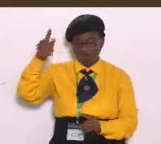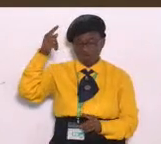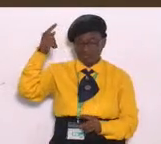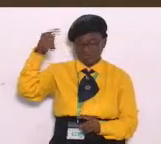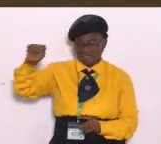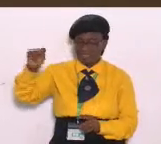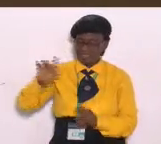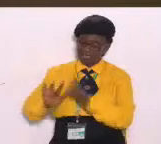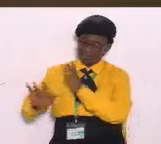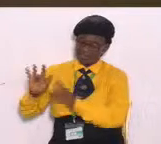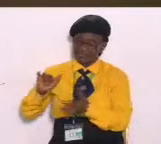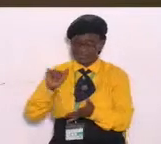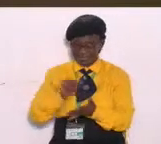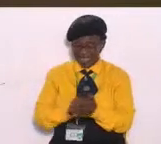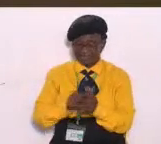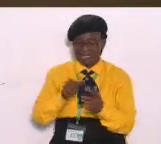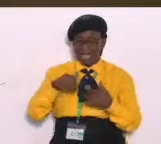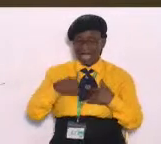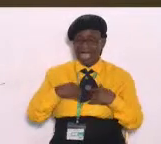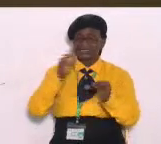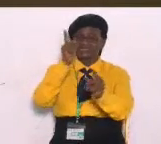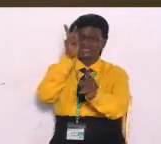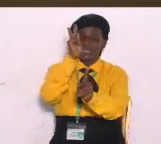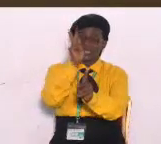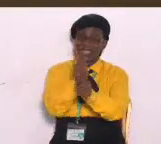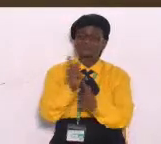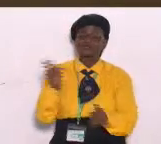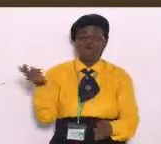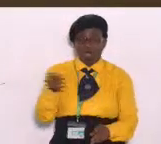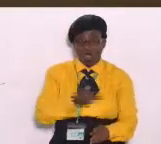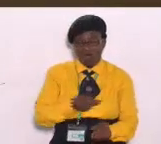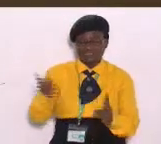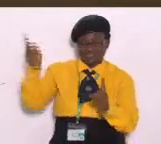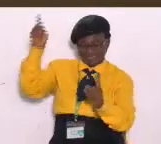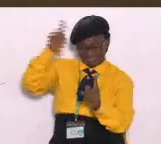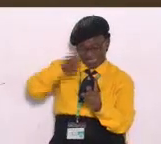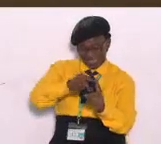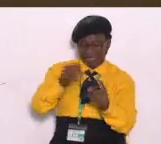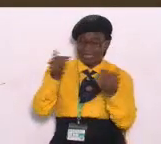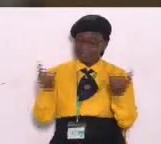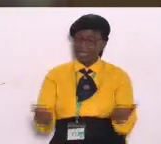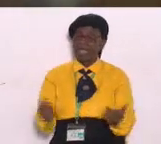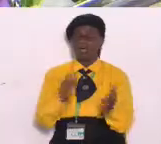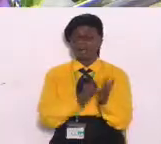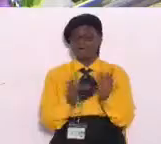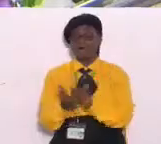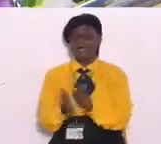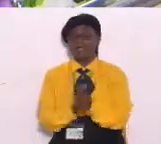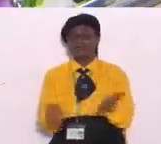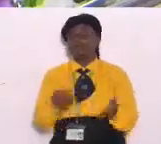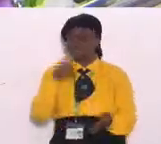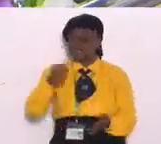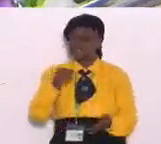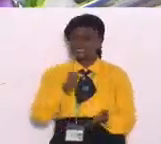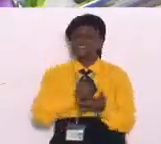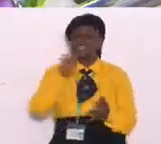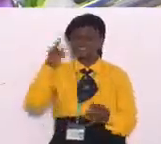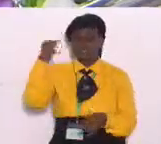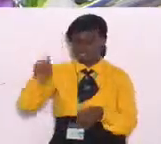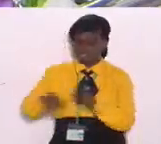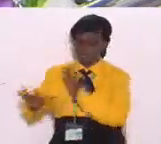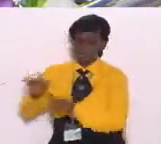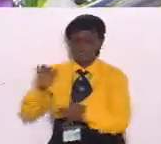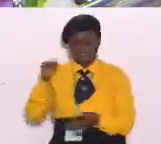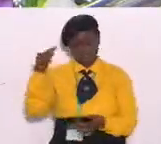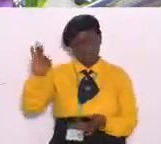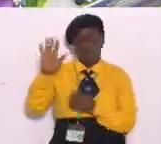thus far. The Bible says it is of the mercies of the Lord that we are not consumed. He has been